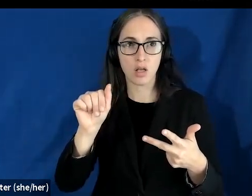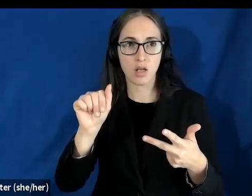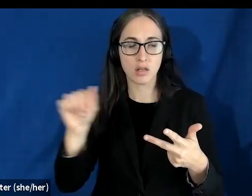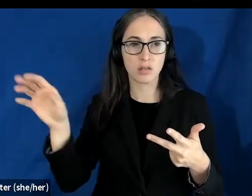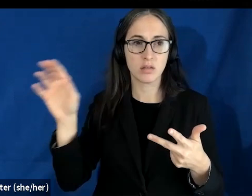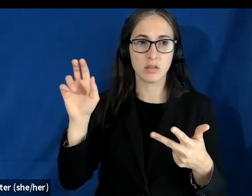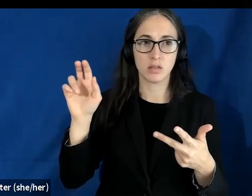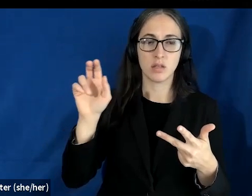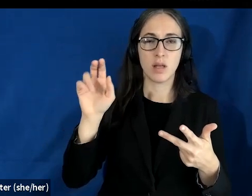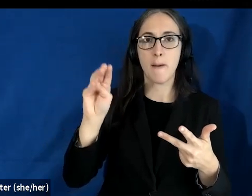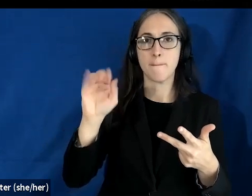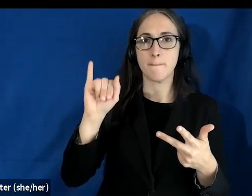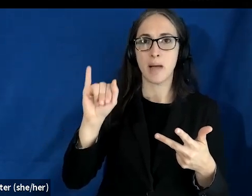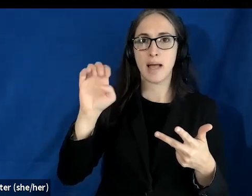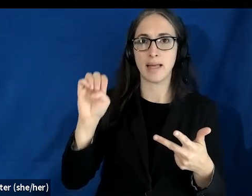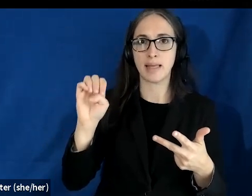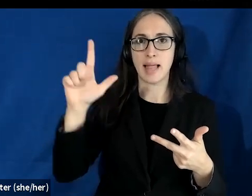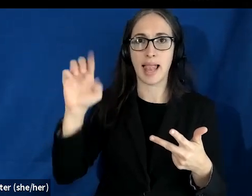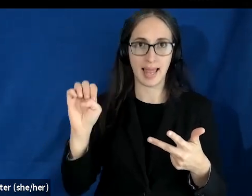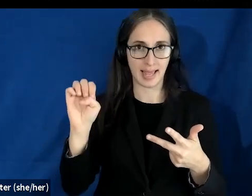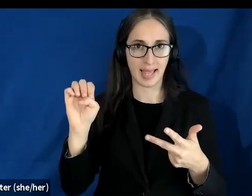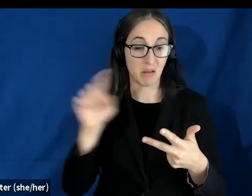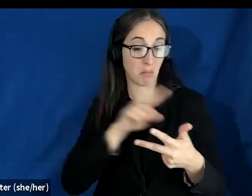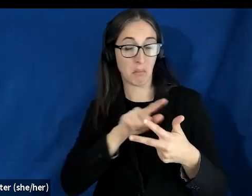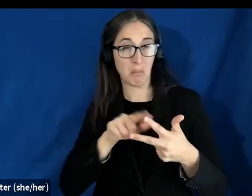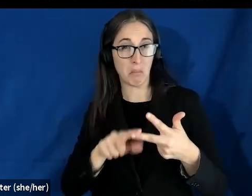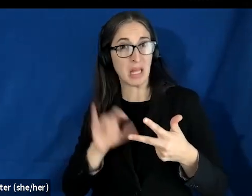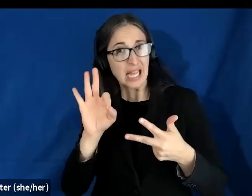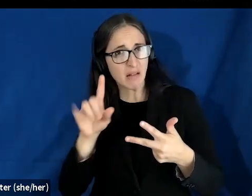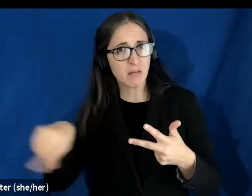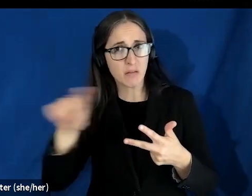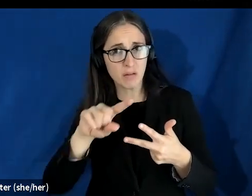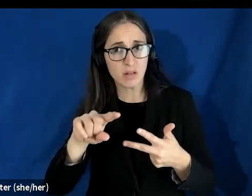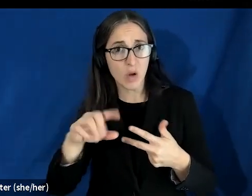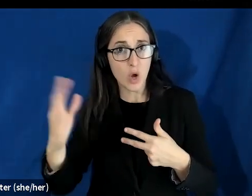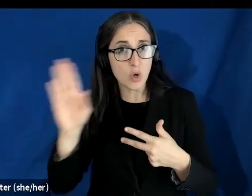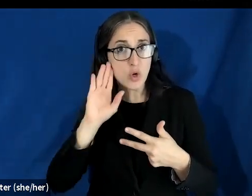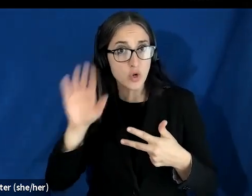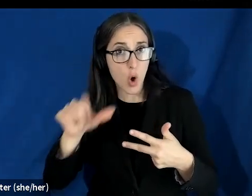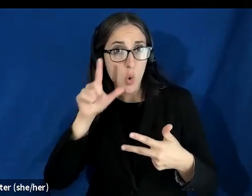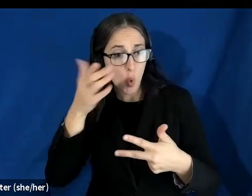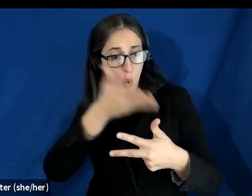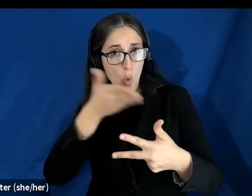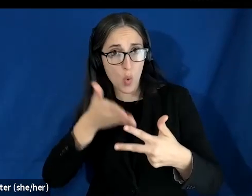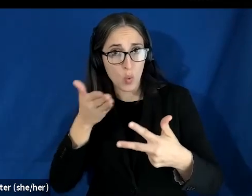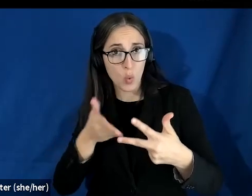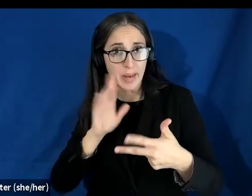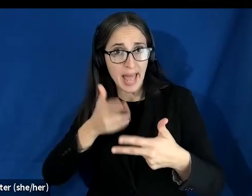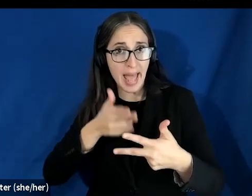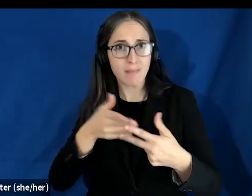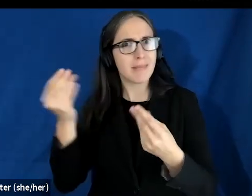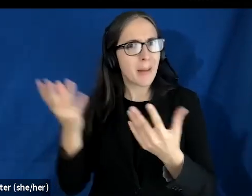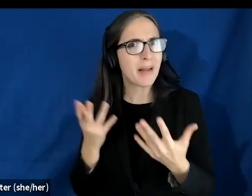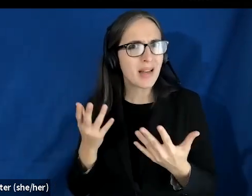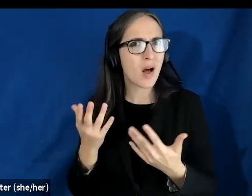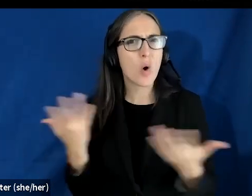Miele, Miele. So if anyone knows any one of these names, please just let us know what you